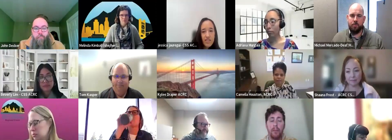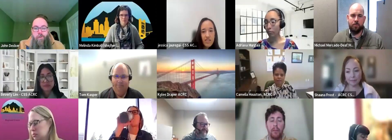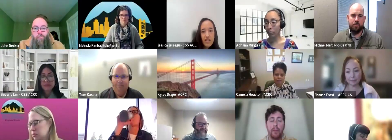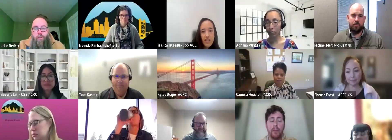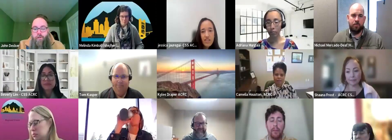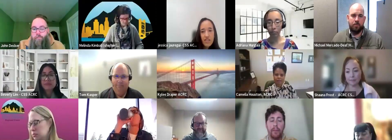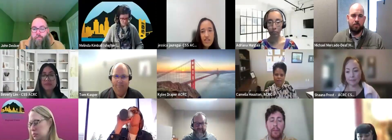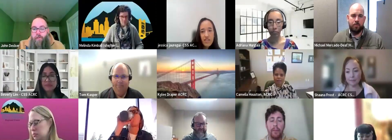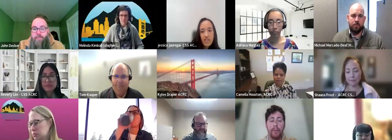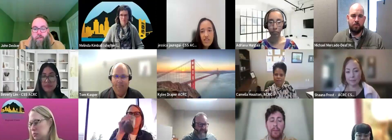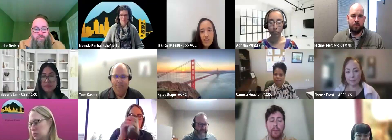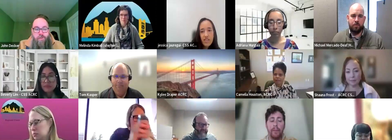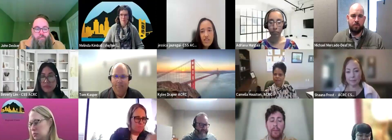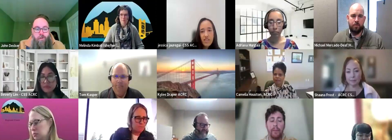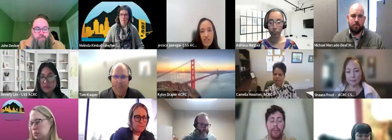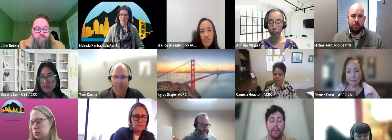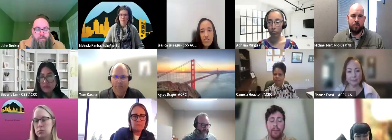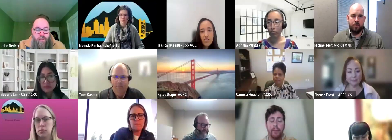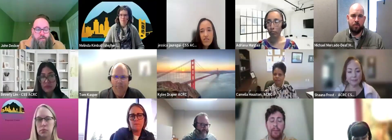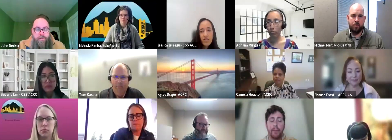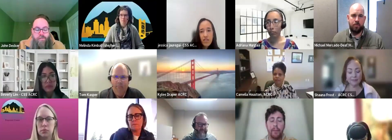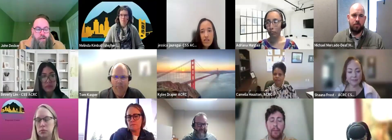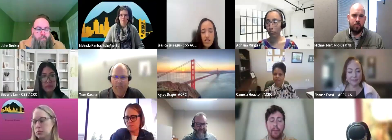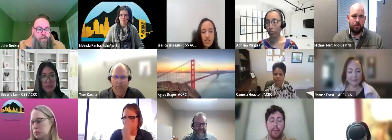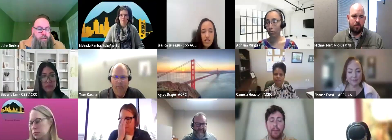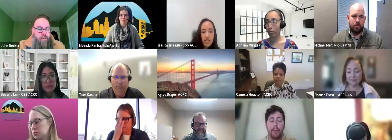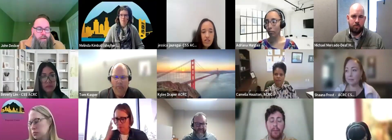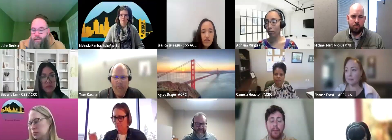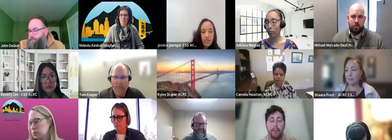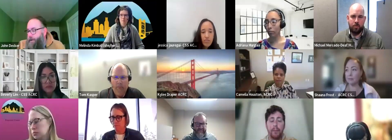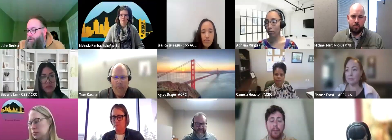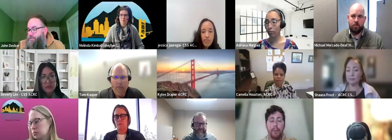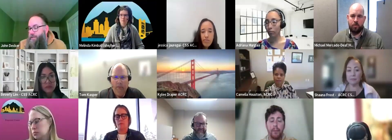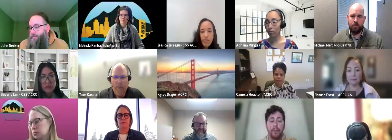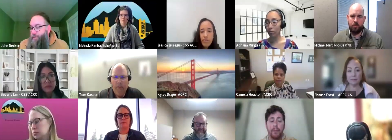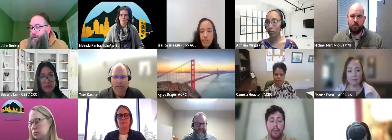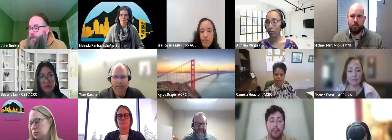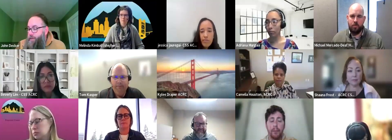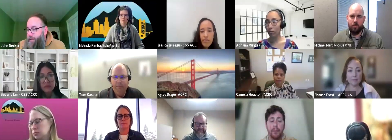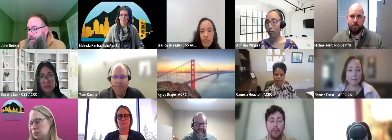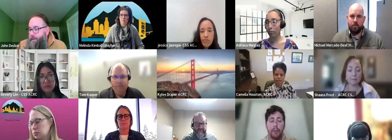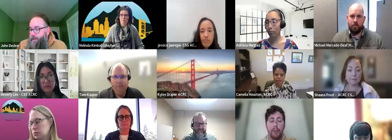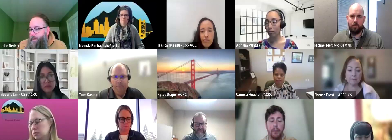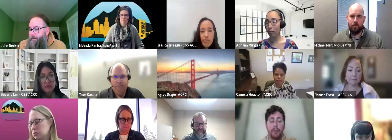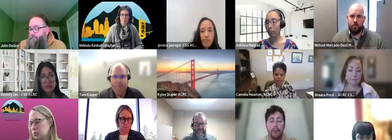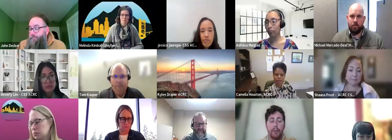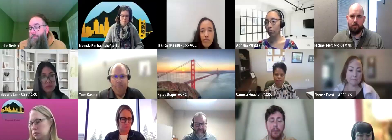but really want to be able to provide this opportunity for our service providers. I appreciate the priority